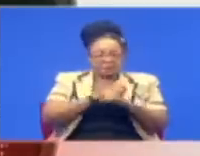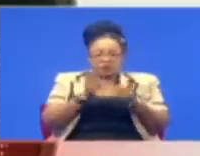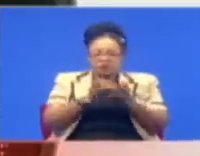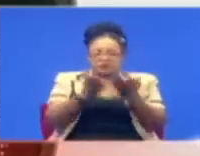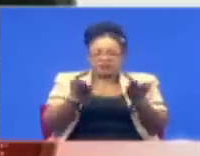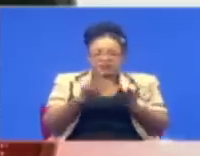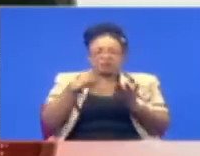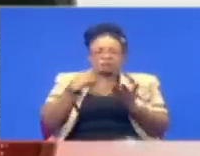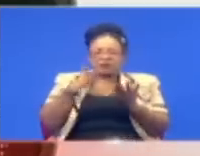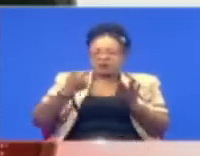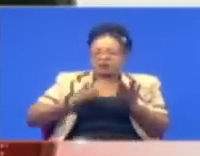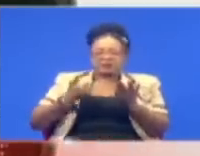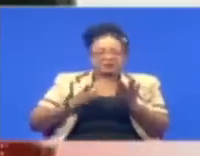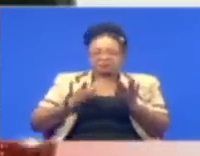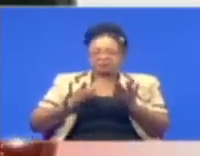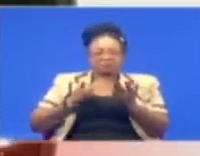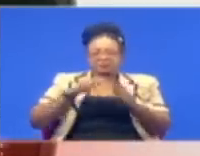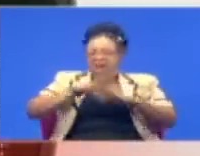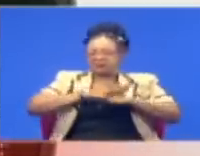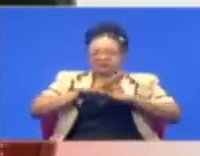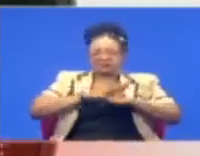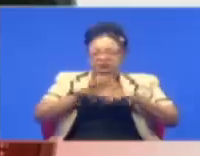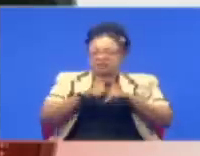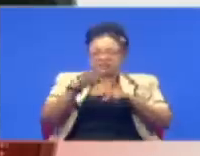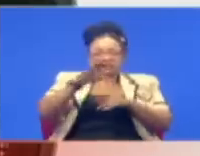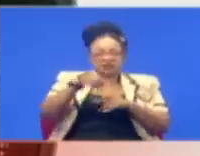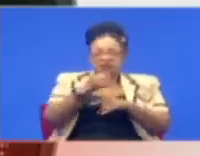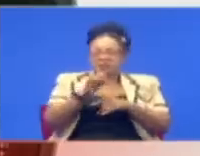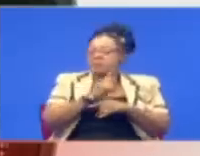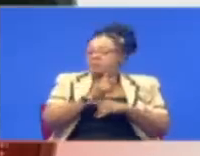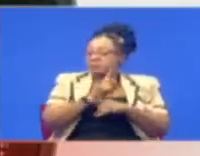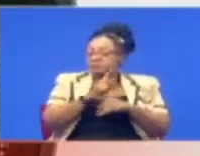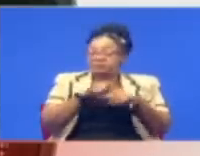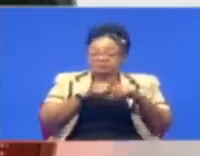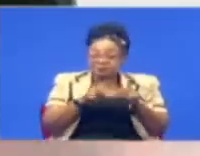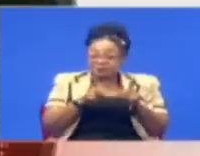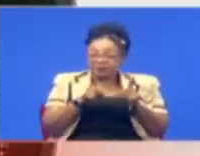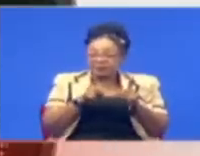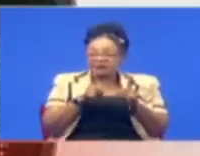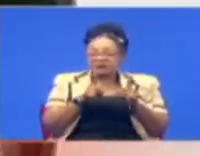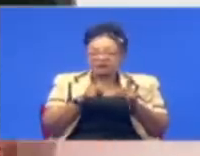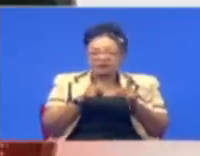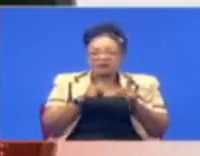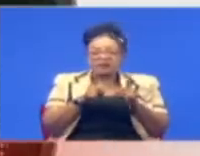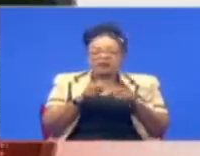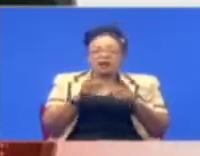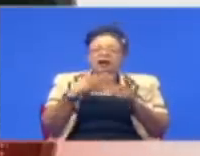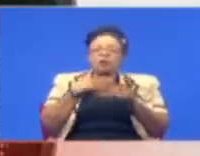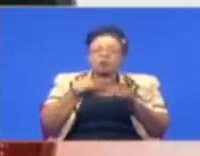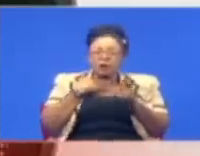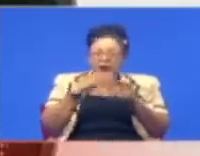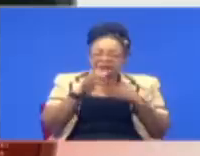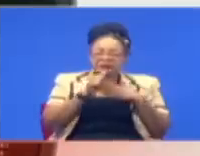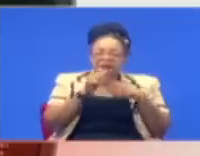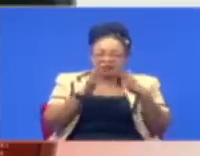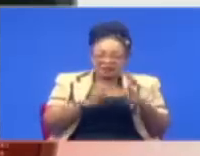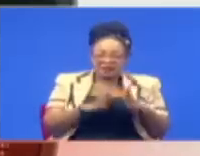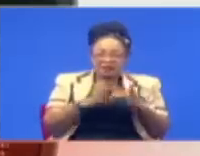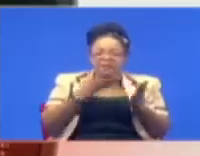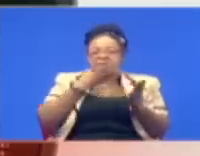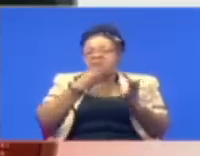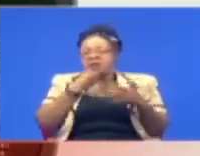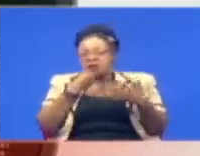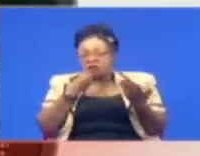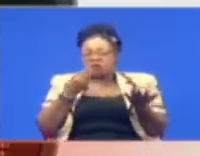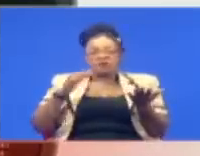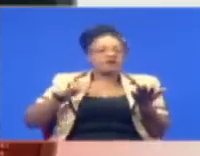a lady is not sufficient as a Chief Justice, but I'll look for a leader, be it male or